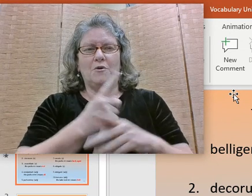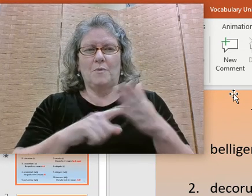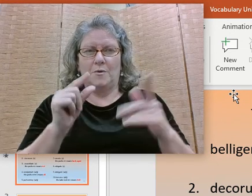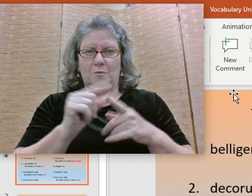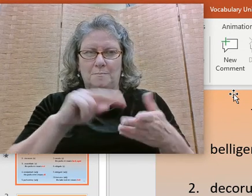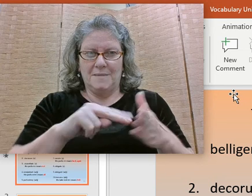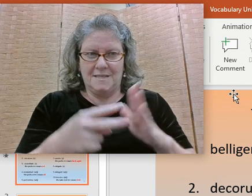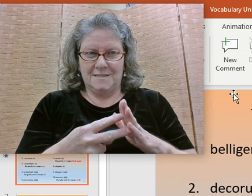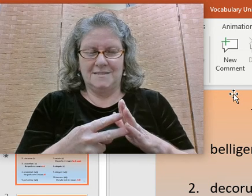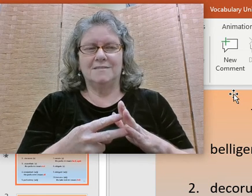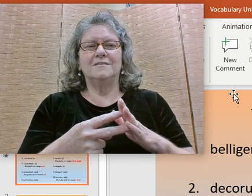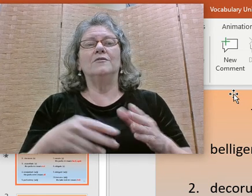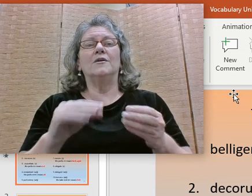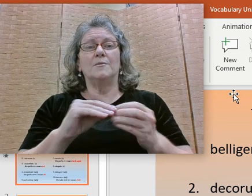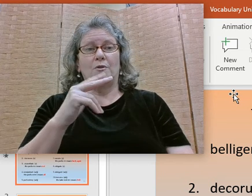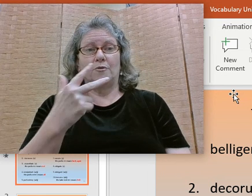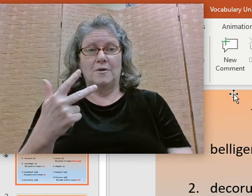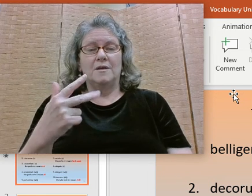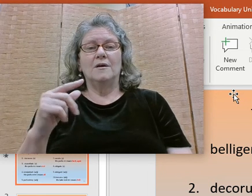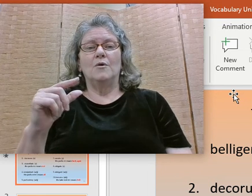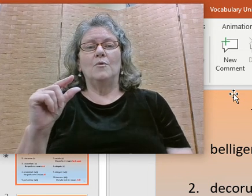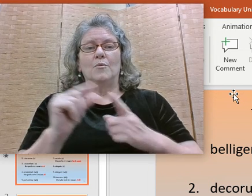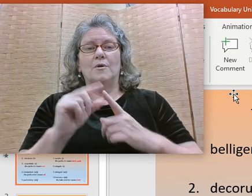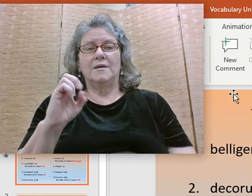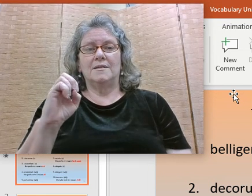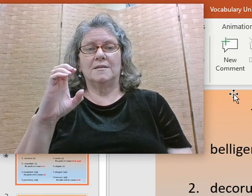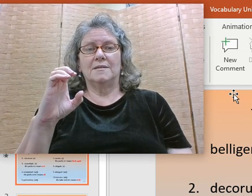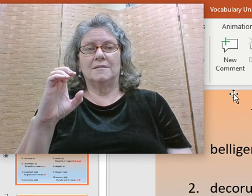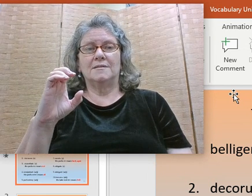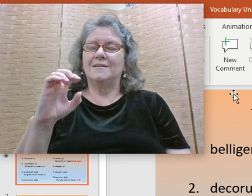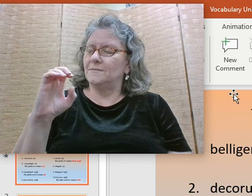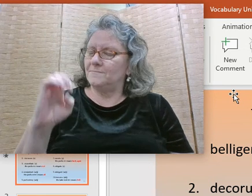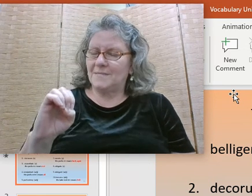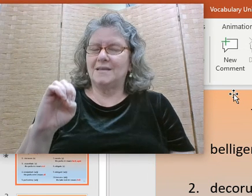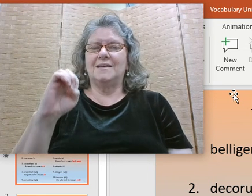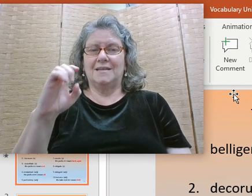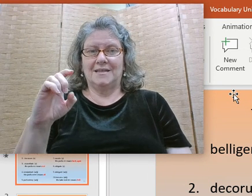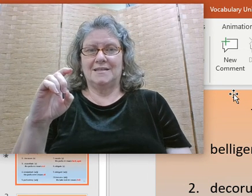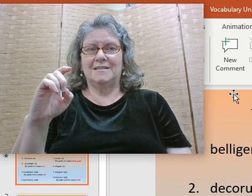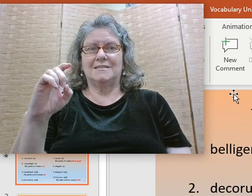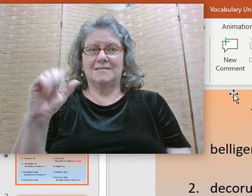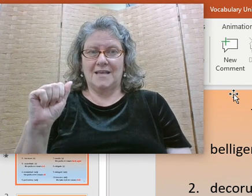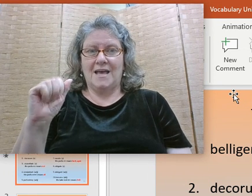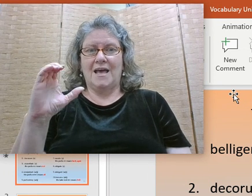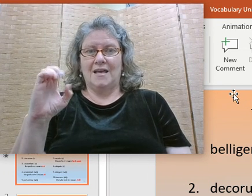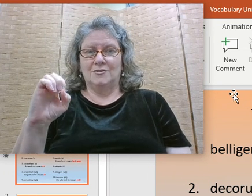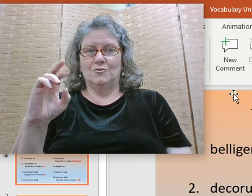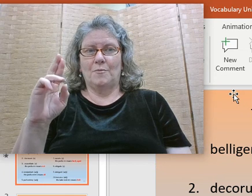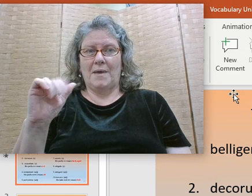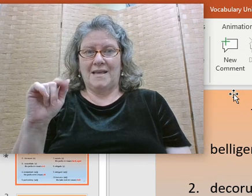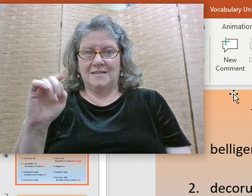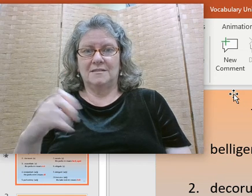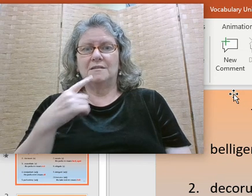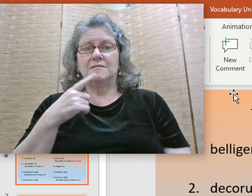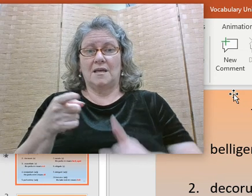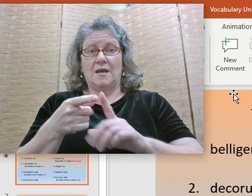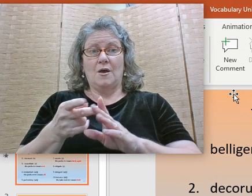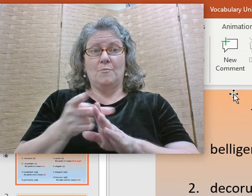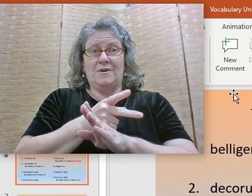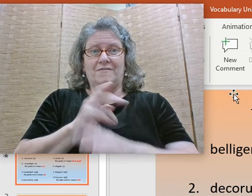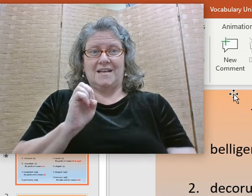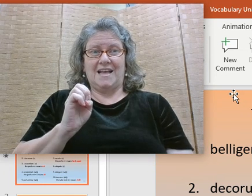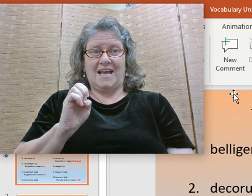word means. So number 3, the word is exacerbate, and I give you the notation that this word contains the prefix X, and